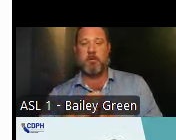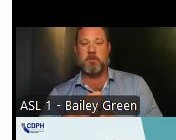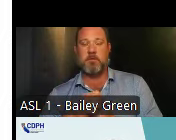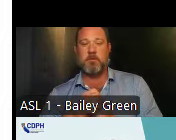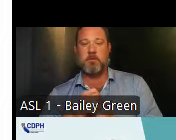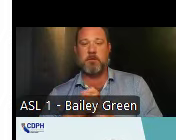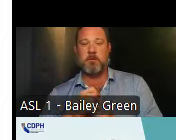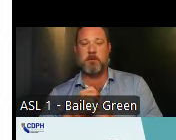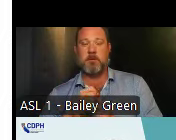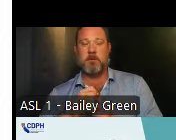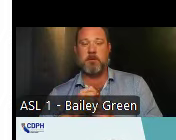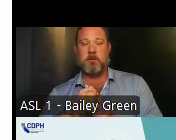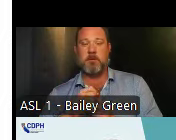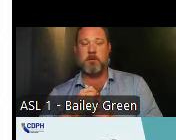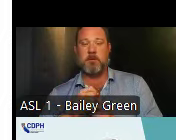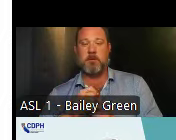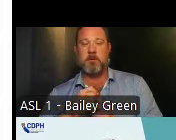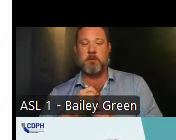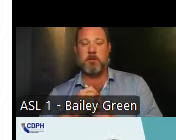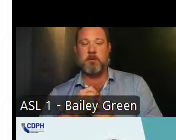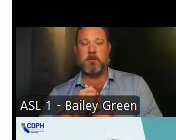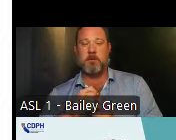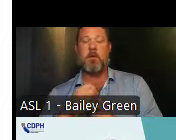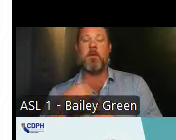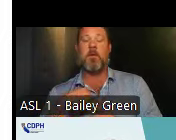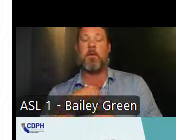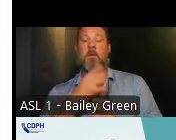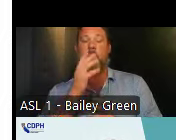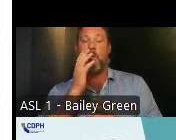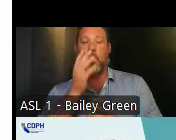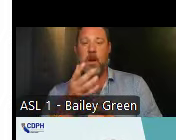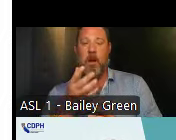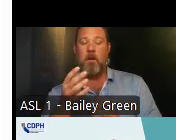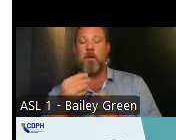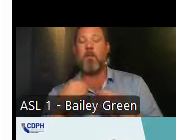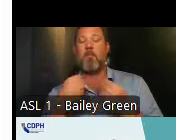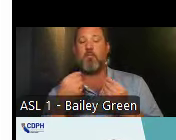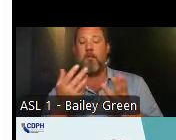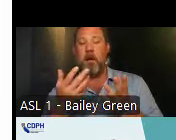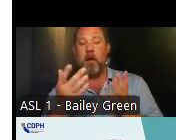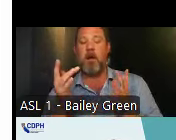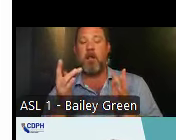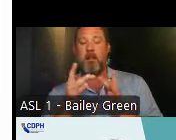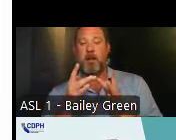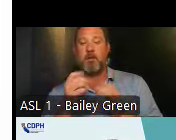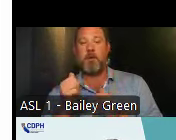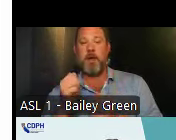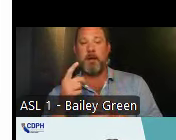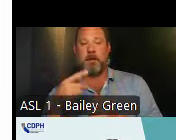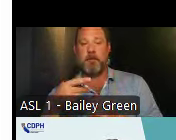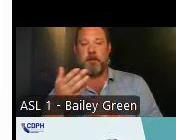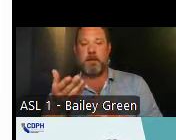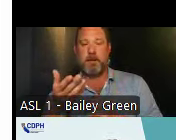dementias. And we will be able to provide you the link to our ADP webpage